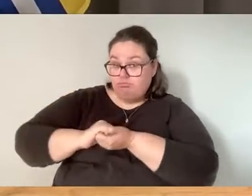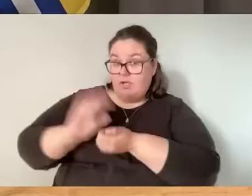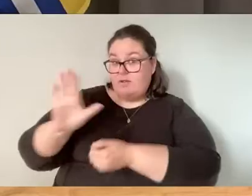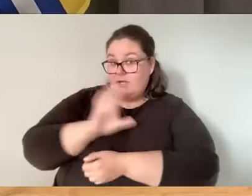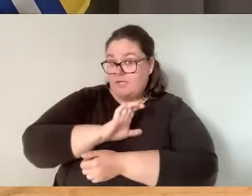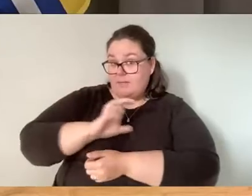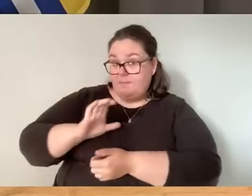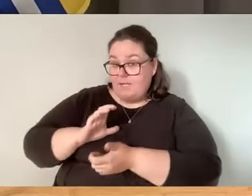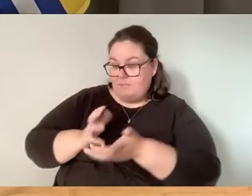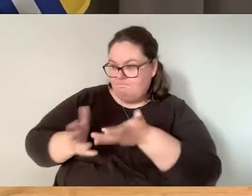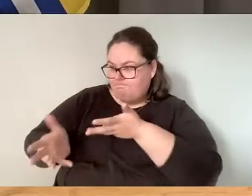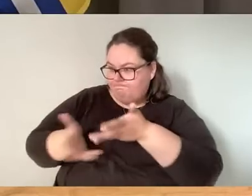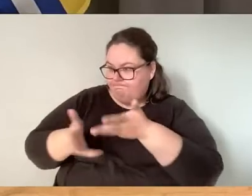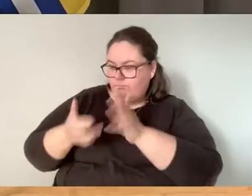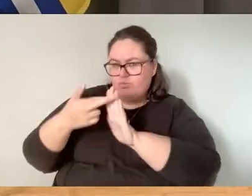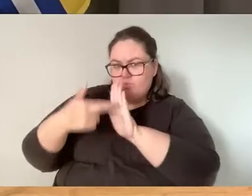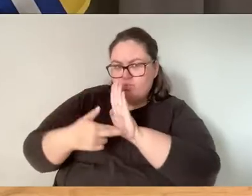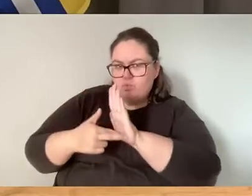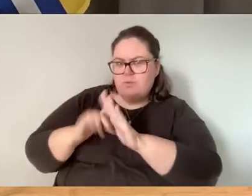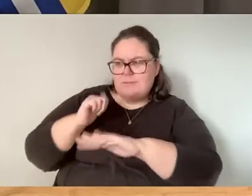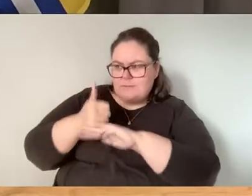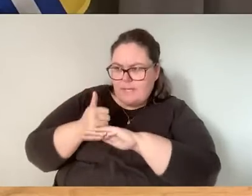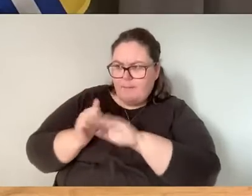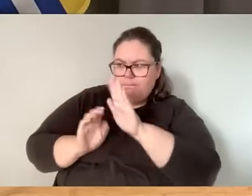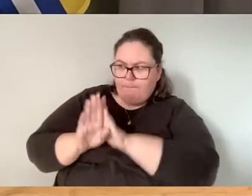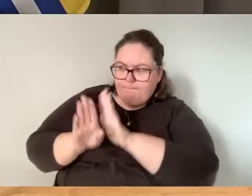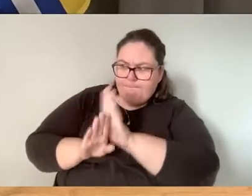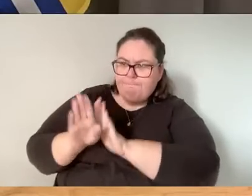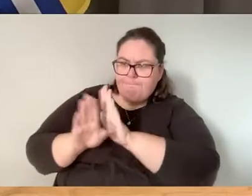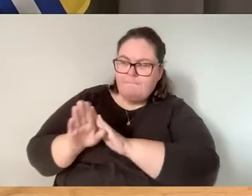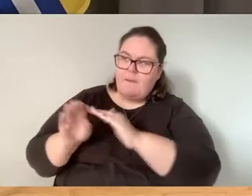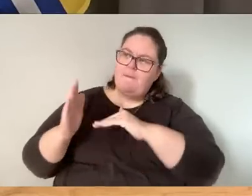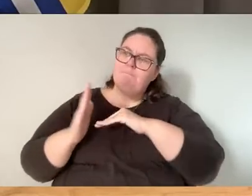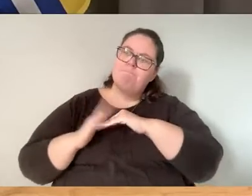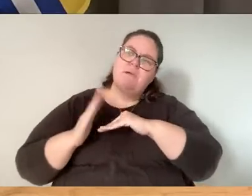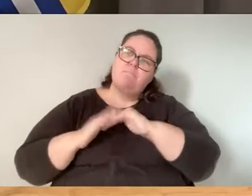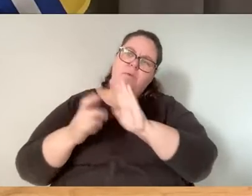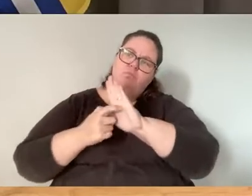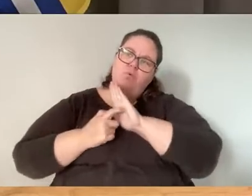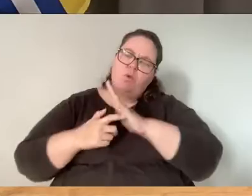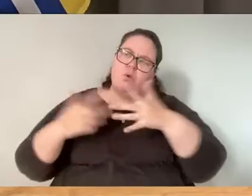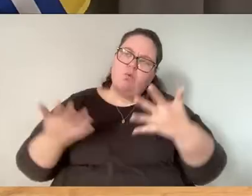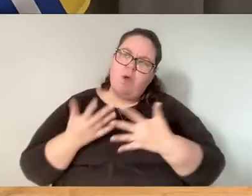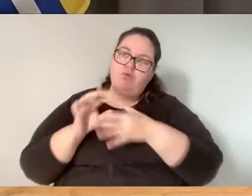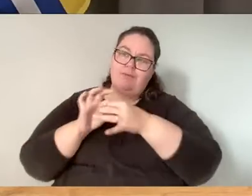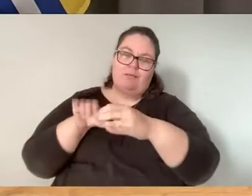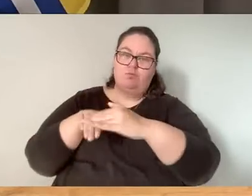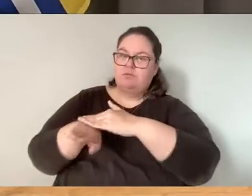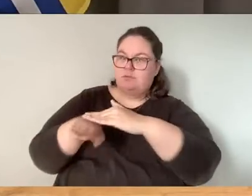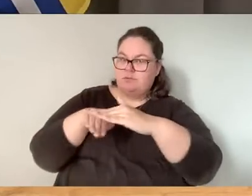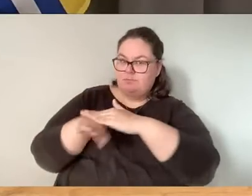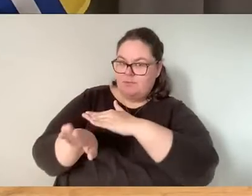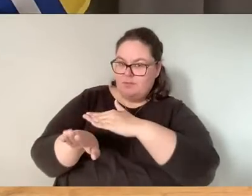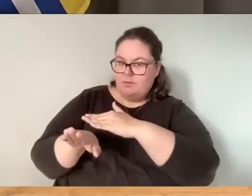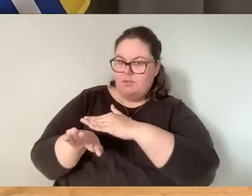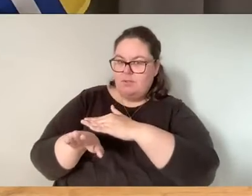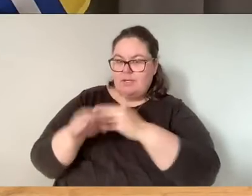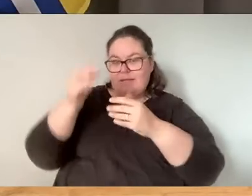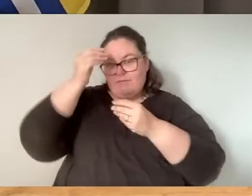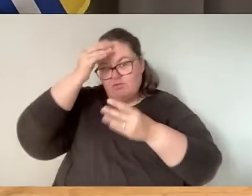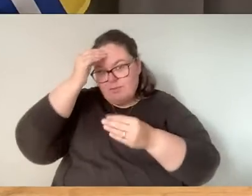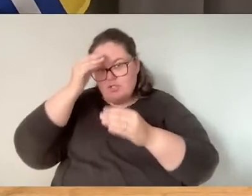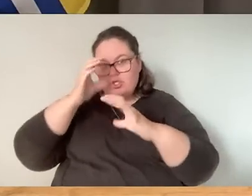develop regulations and establish minimum accessibility requirements related to information and